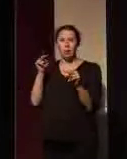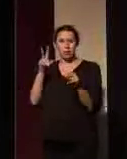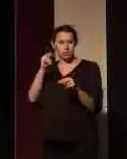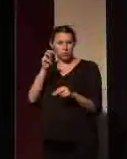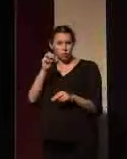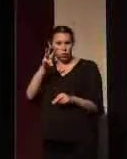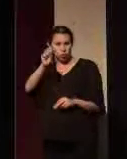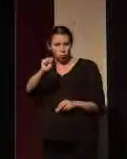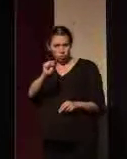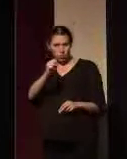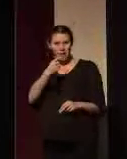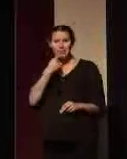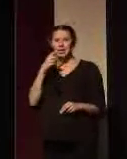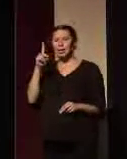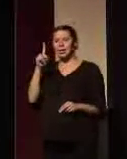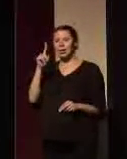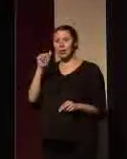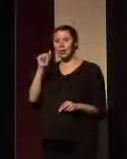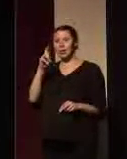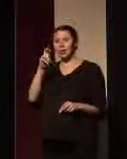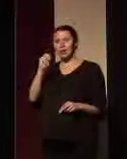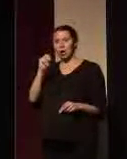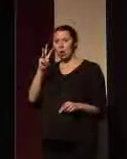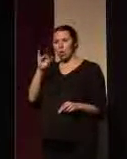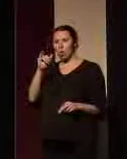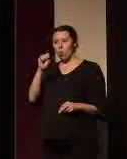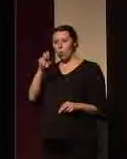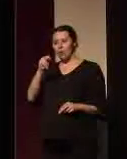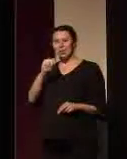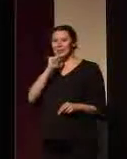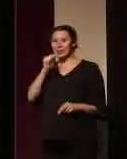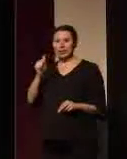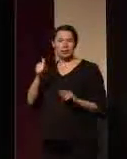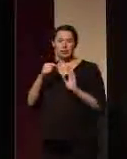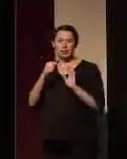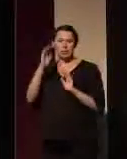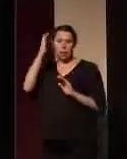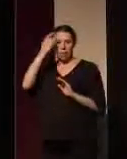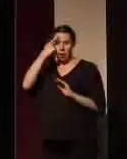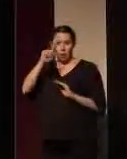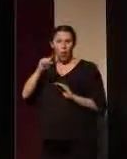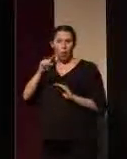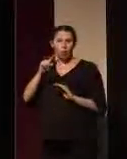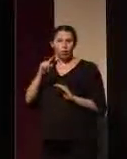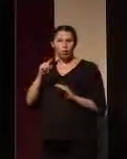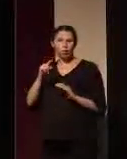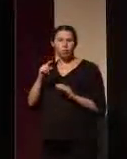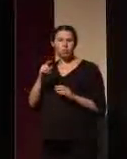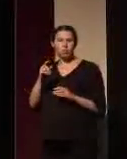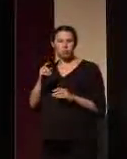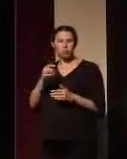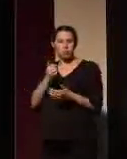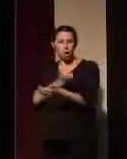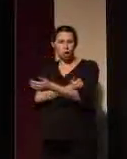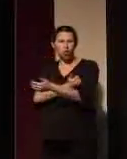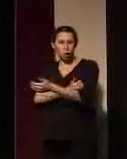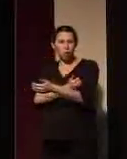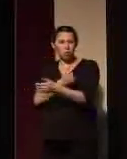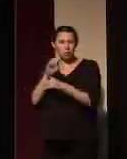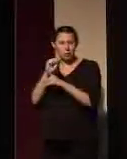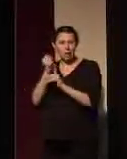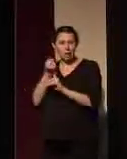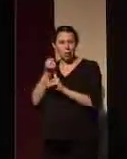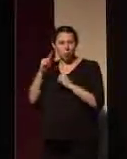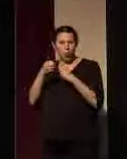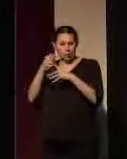news and they said Darren Wilson didn't appear for the one drug case, the one he got the award for, the video we keep seeing looped, where he